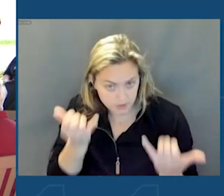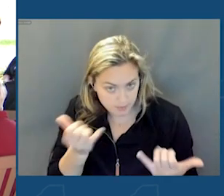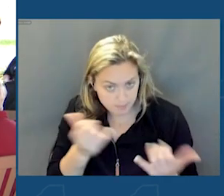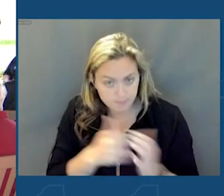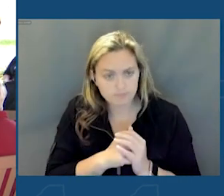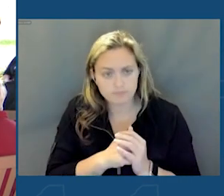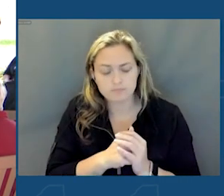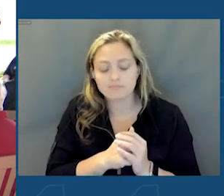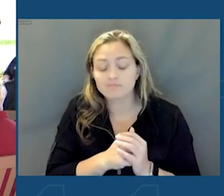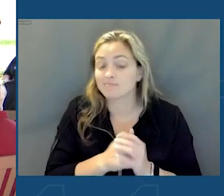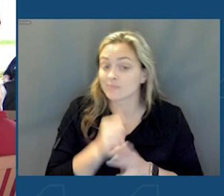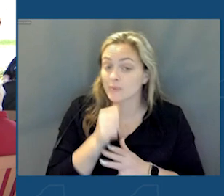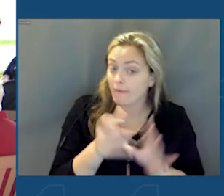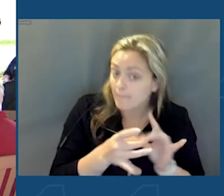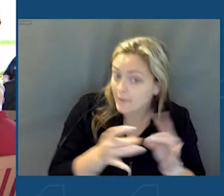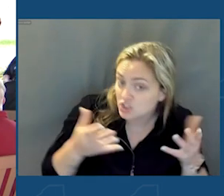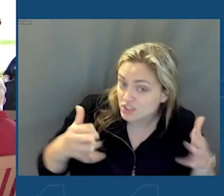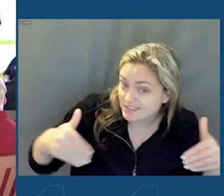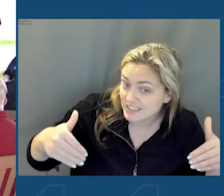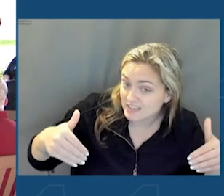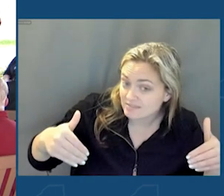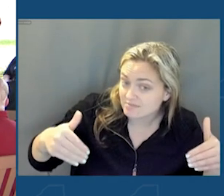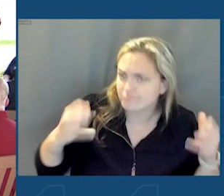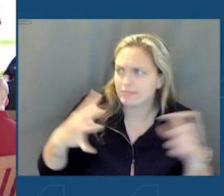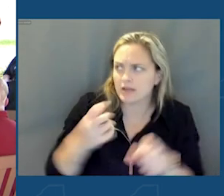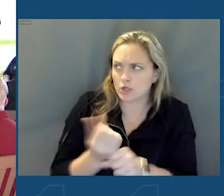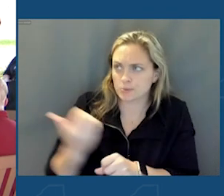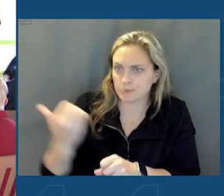was not mentioned is that many years ago,